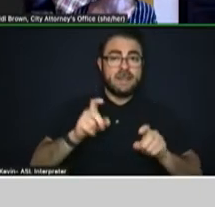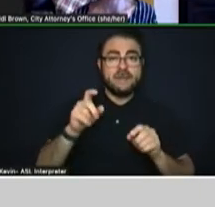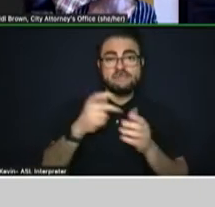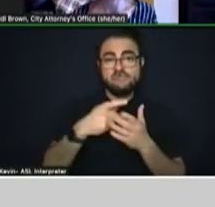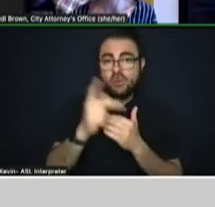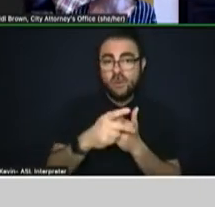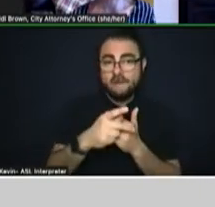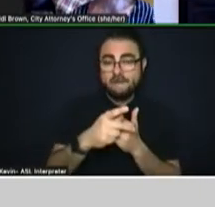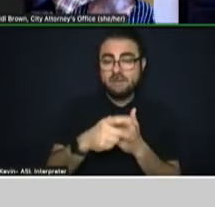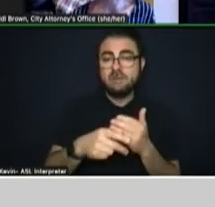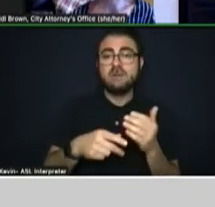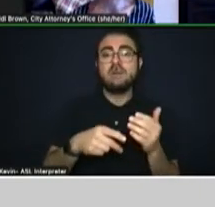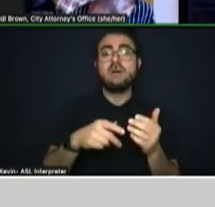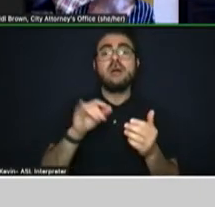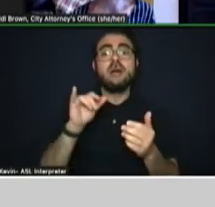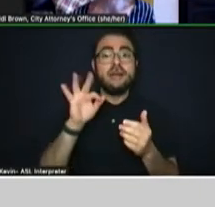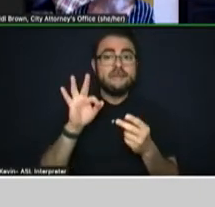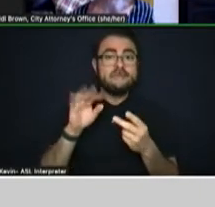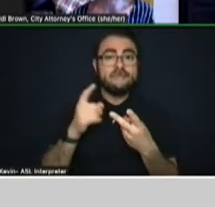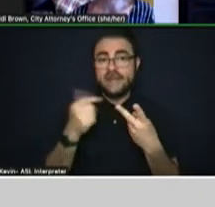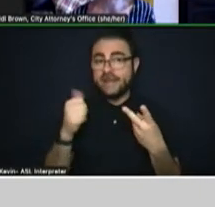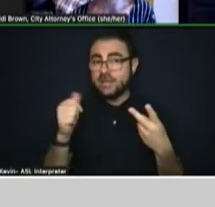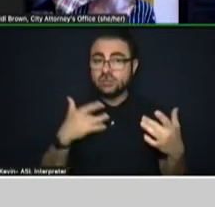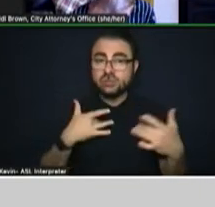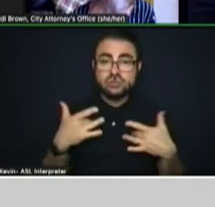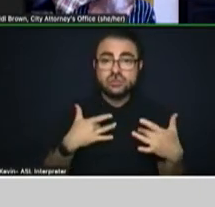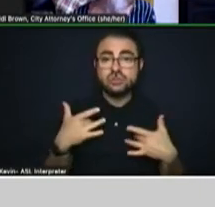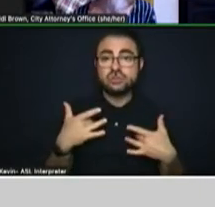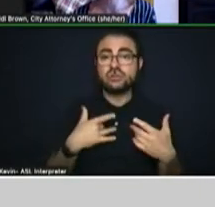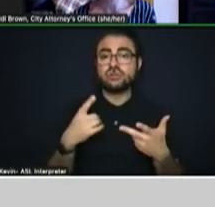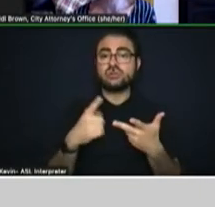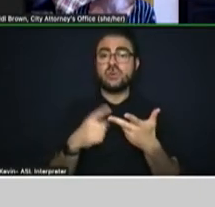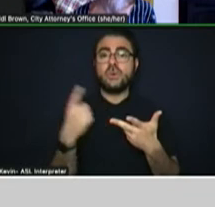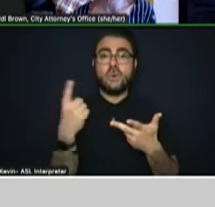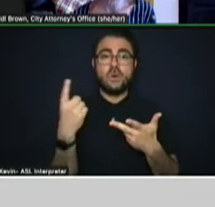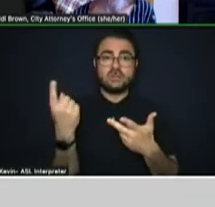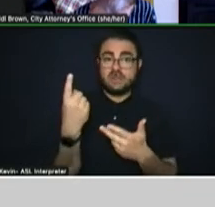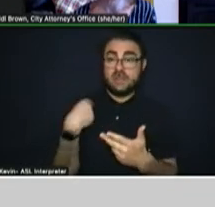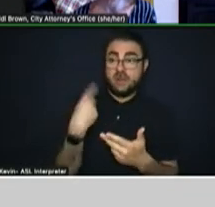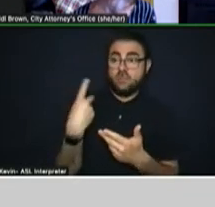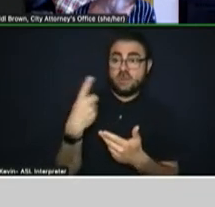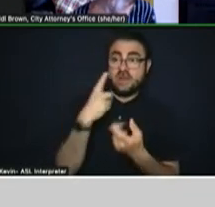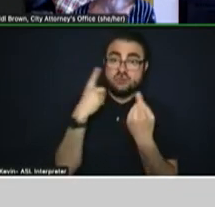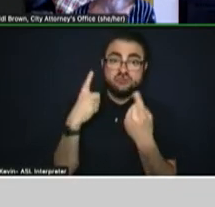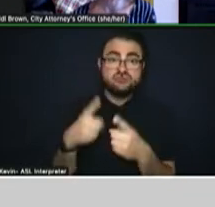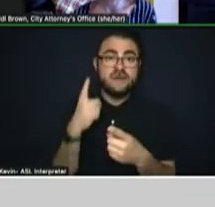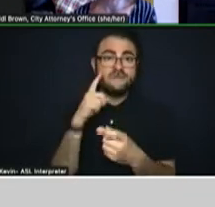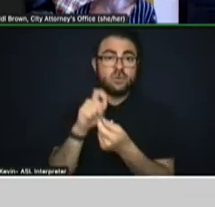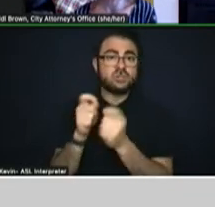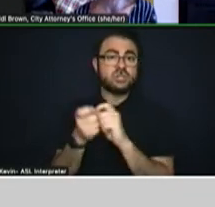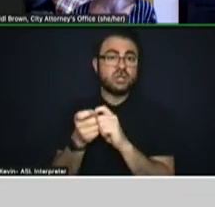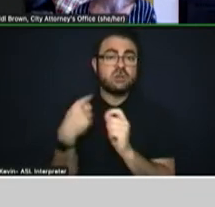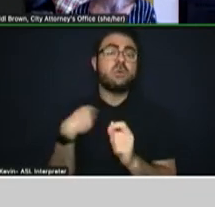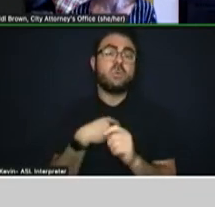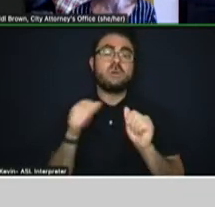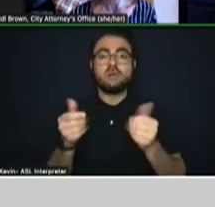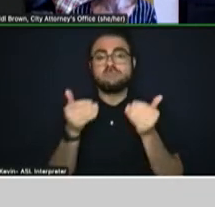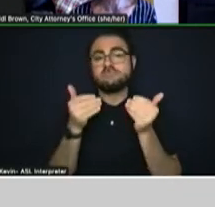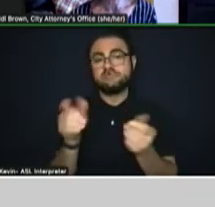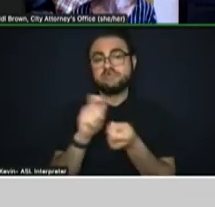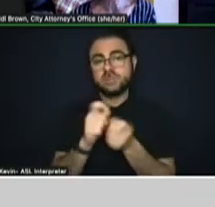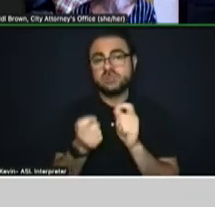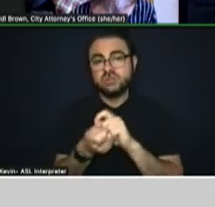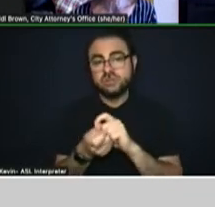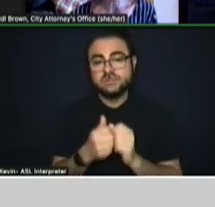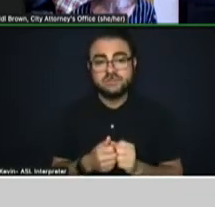there were concerns and some things that we mutually agree on to change, we can change them.